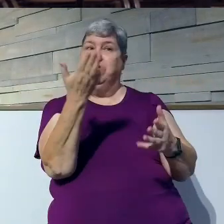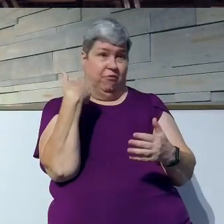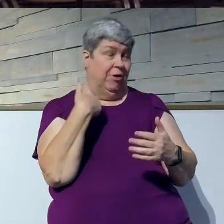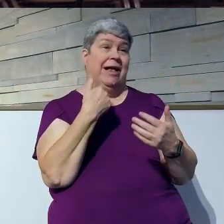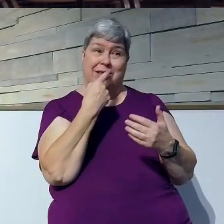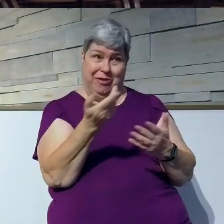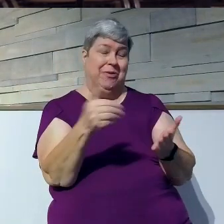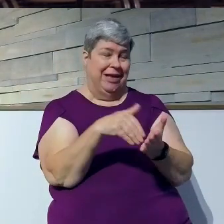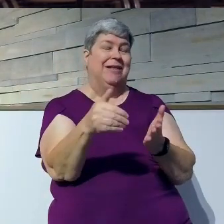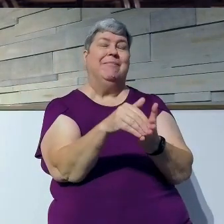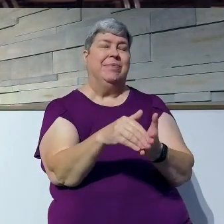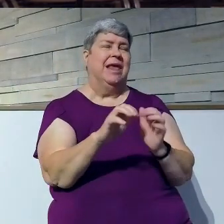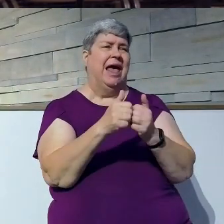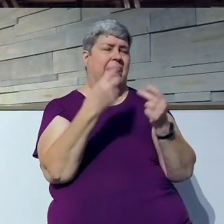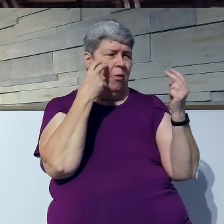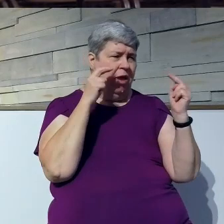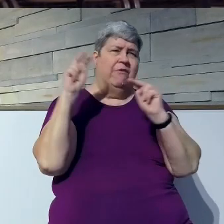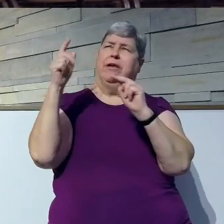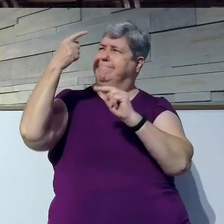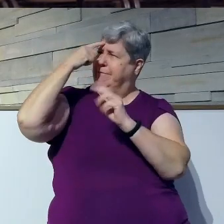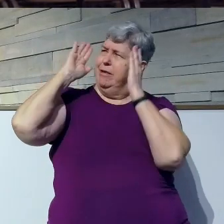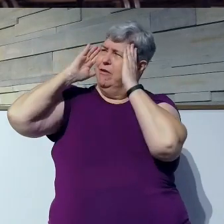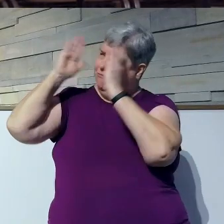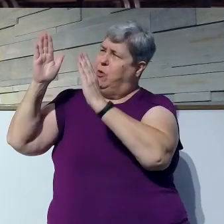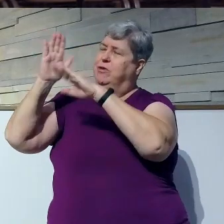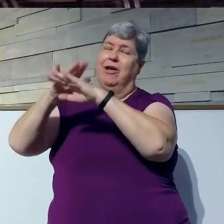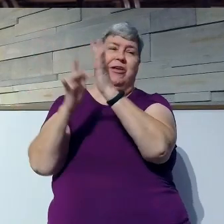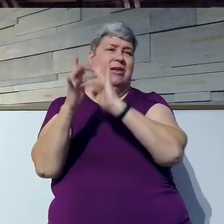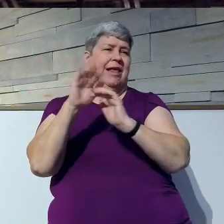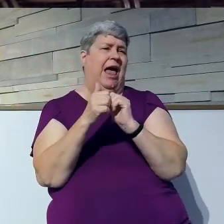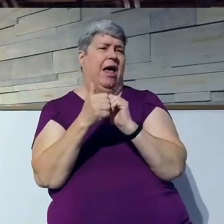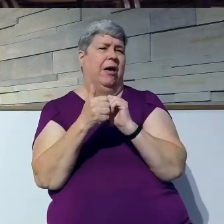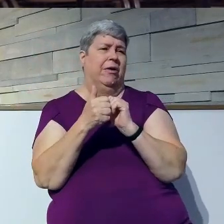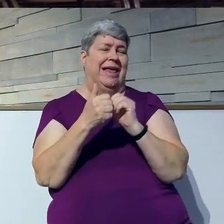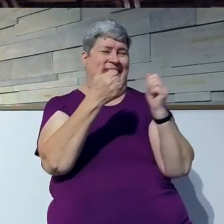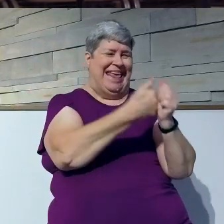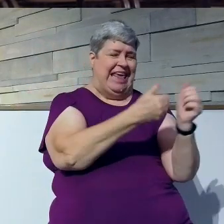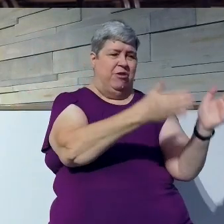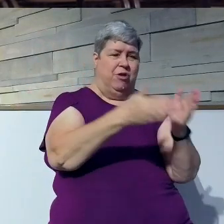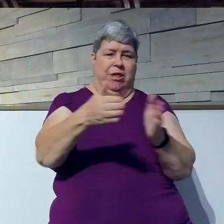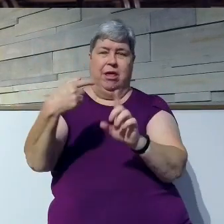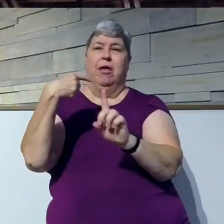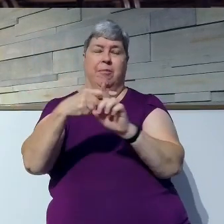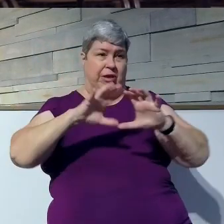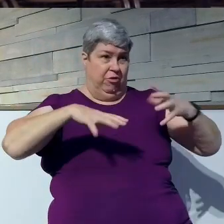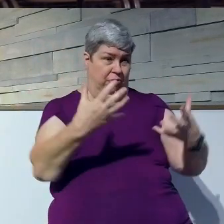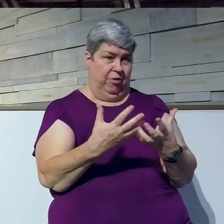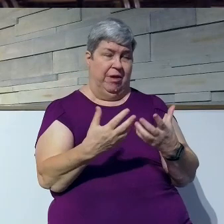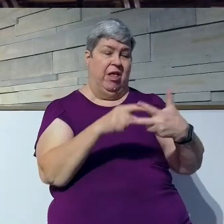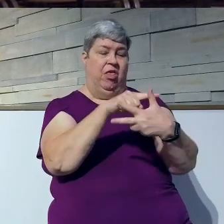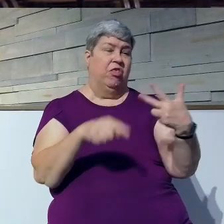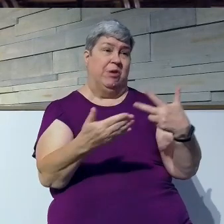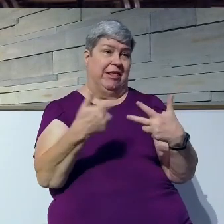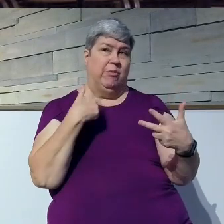again. How do we fix our eyes and our minds, our whole lives on Jesus individually and come together to do it as a group? Three